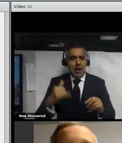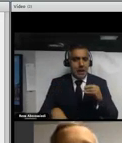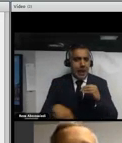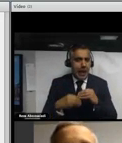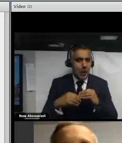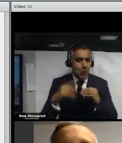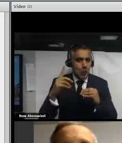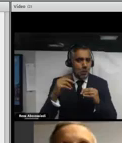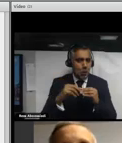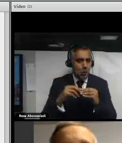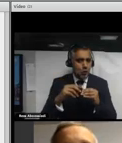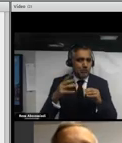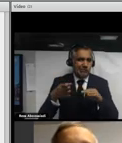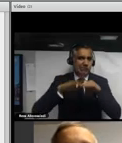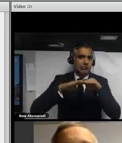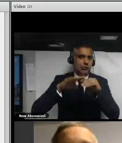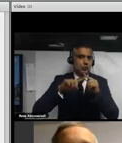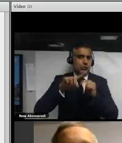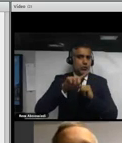question.